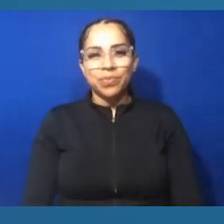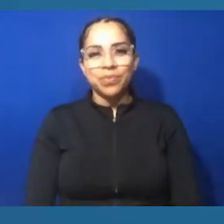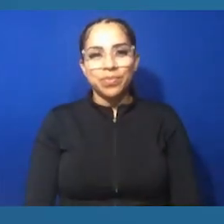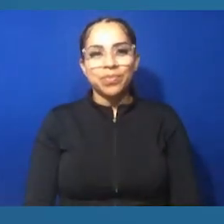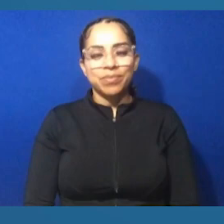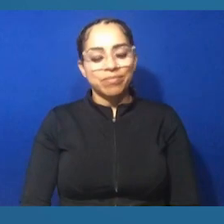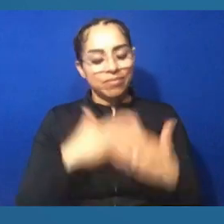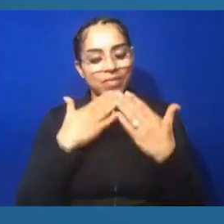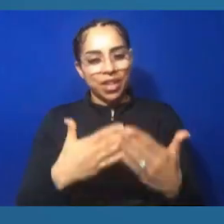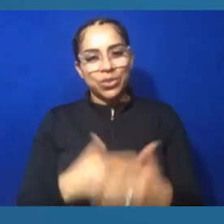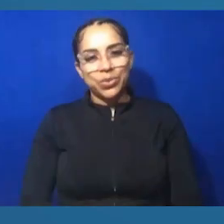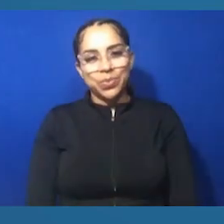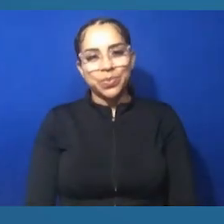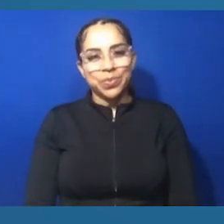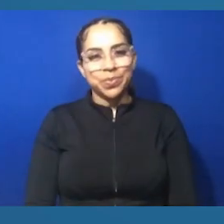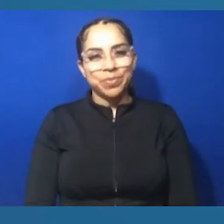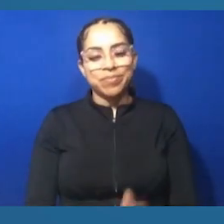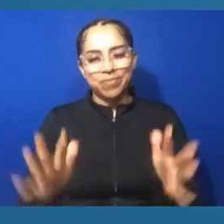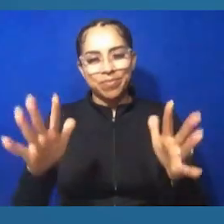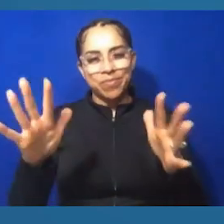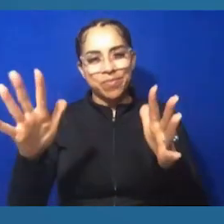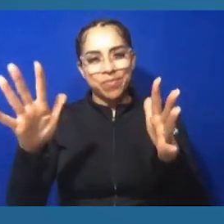Thank you.